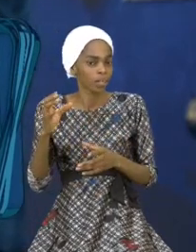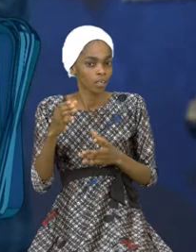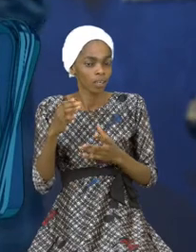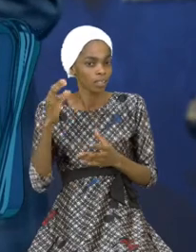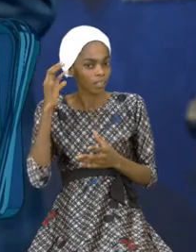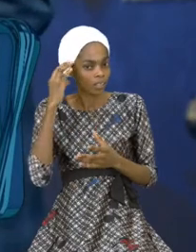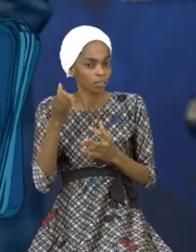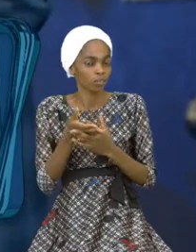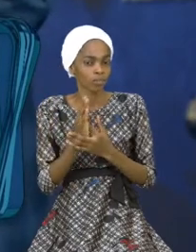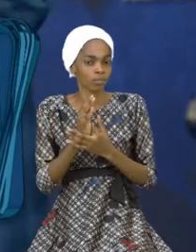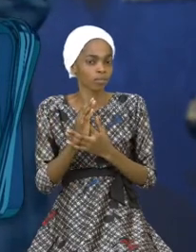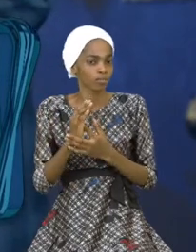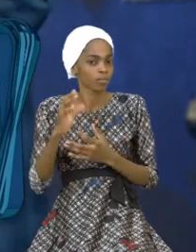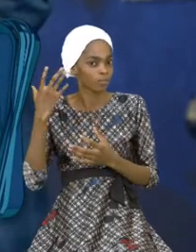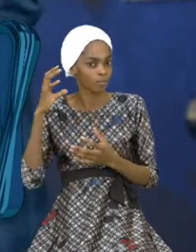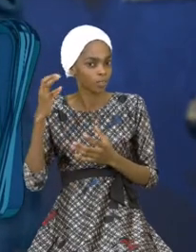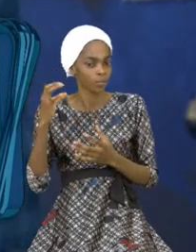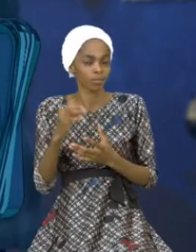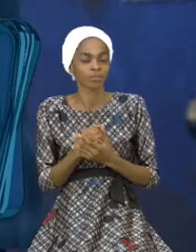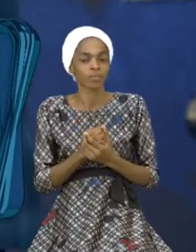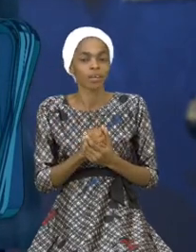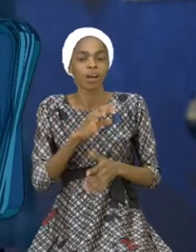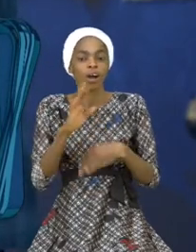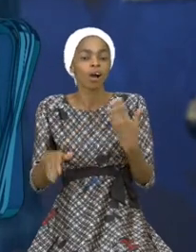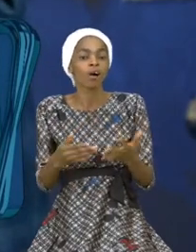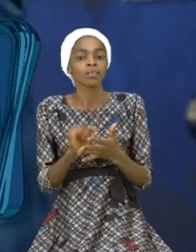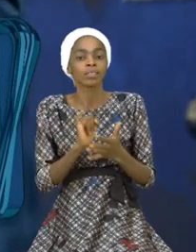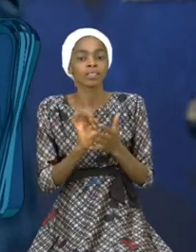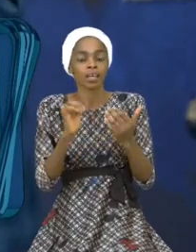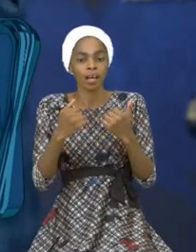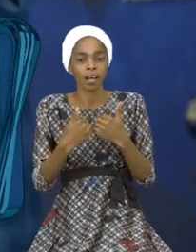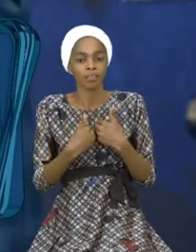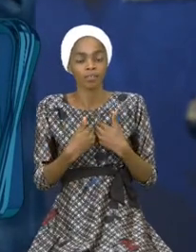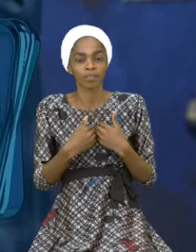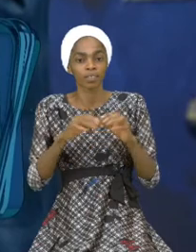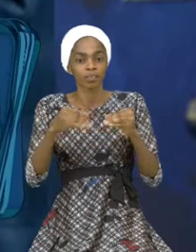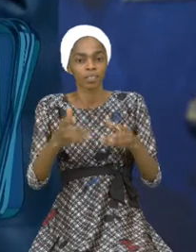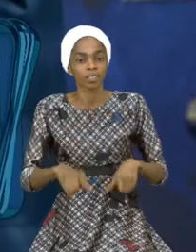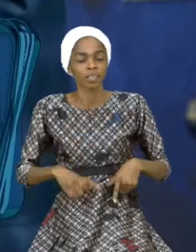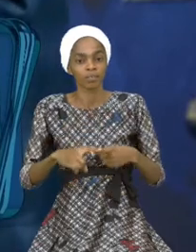For all those who have given their lives to Christ, right at the Alpha location here,